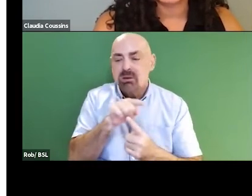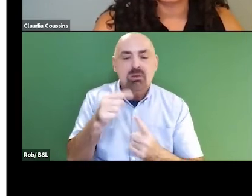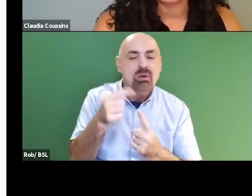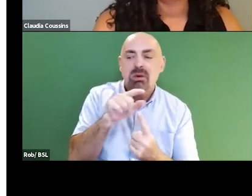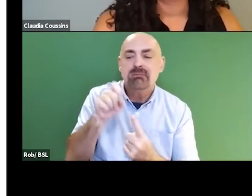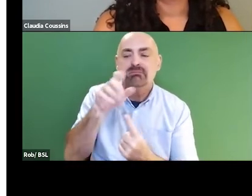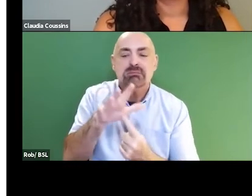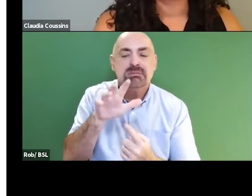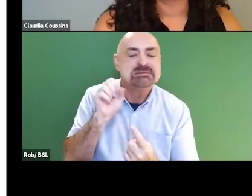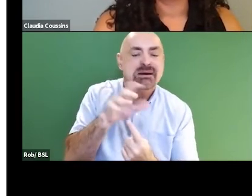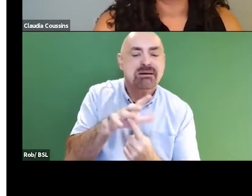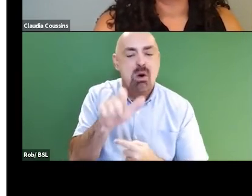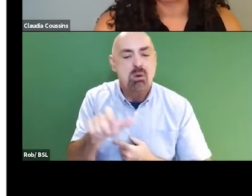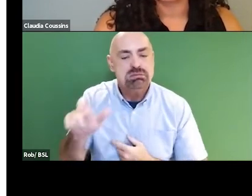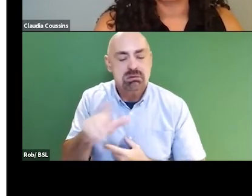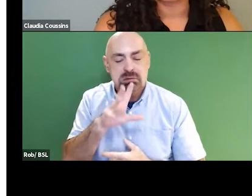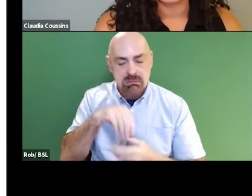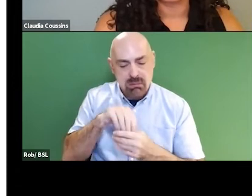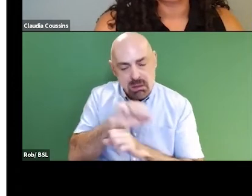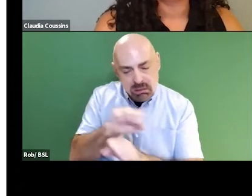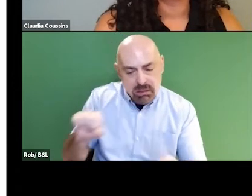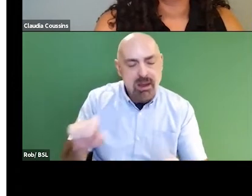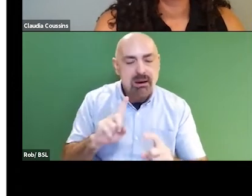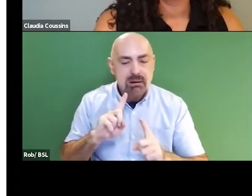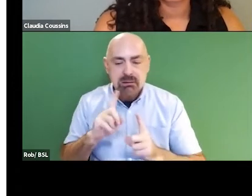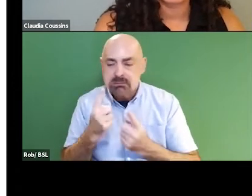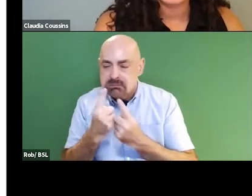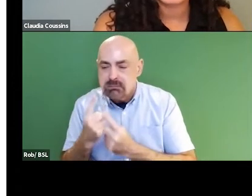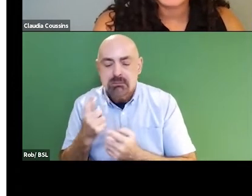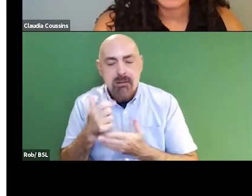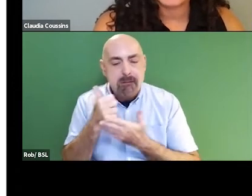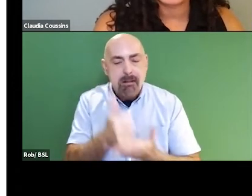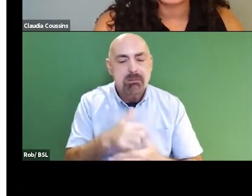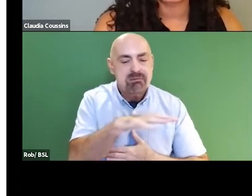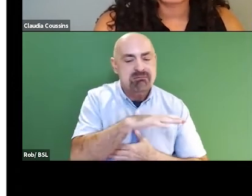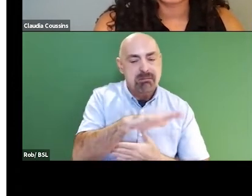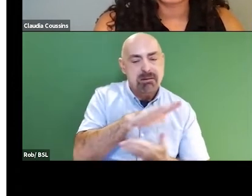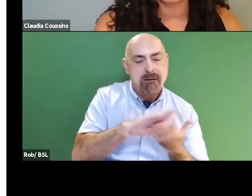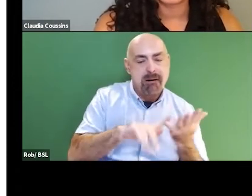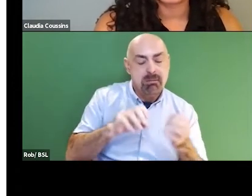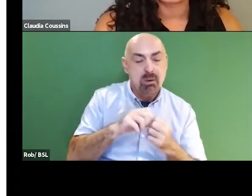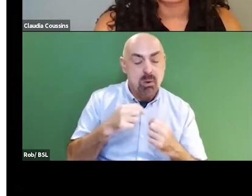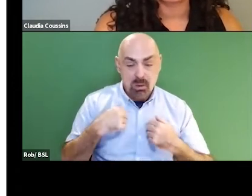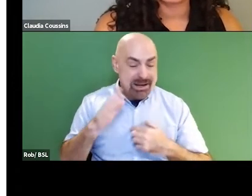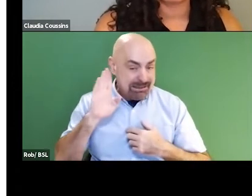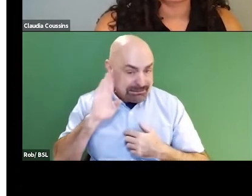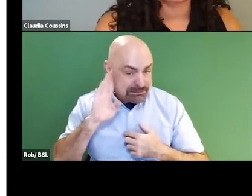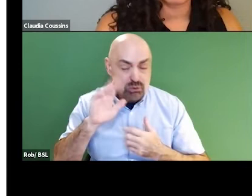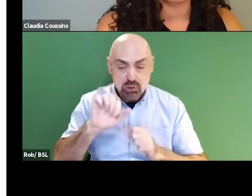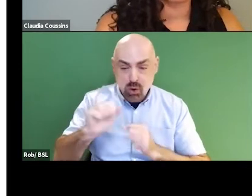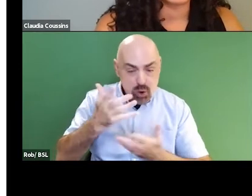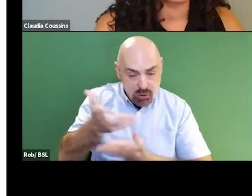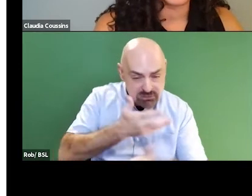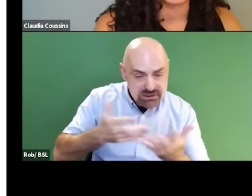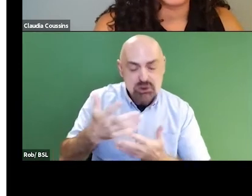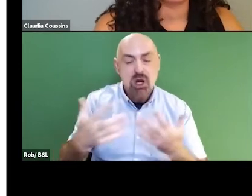create content that's the most useful for Family Hub providers. So we'll be listening carefully to the discussion, questions, and feedback that